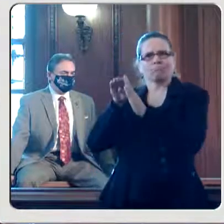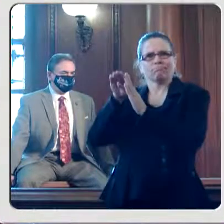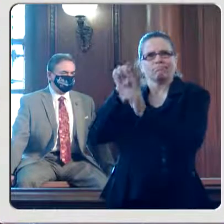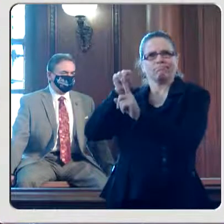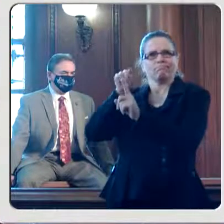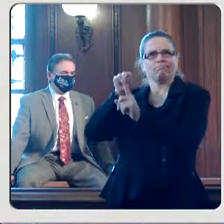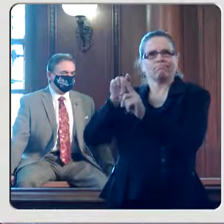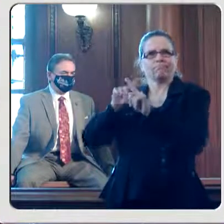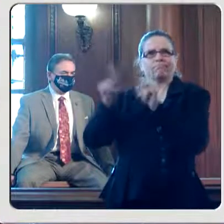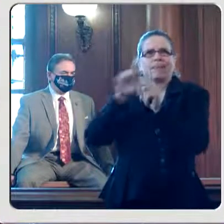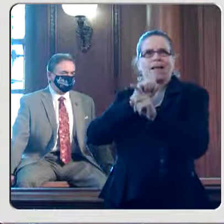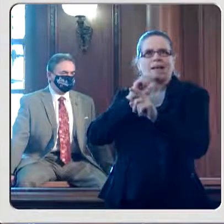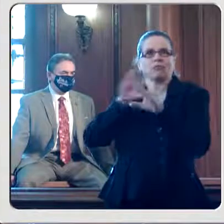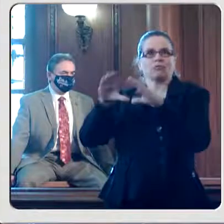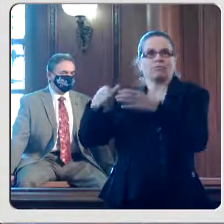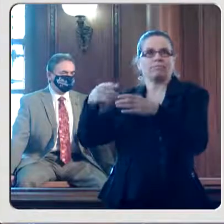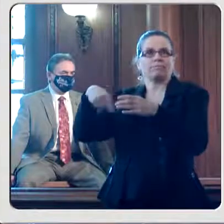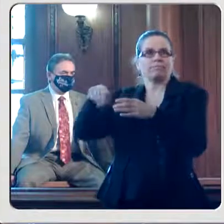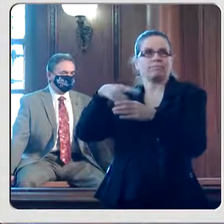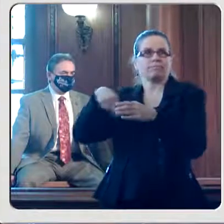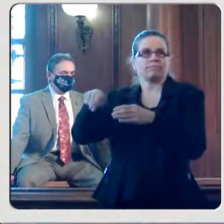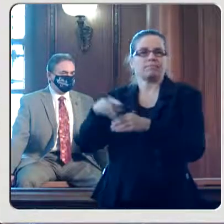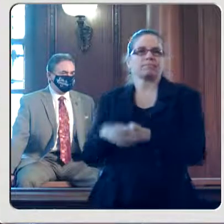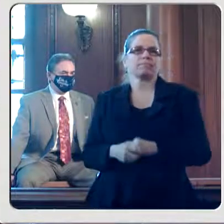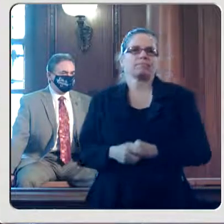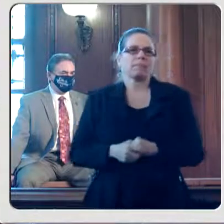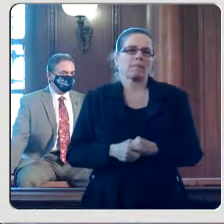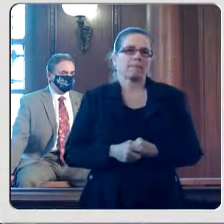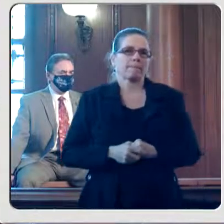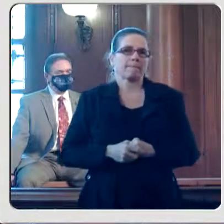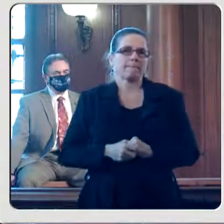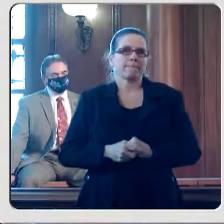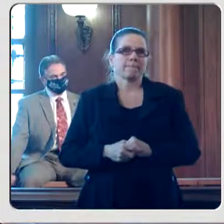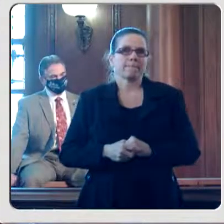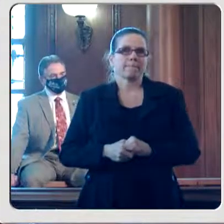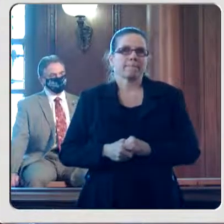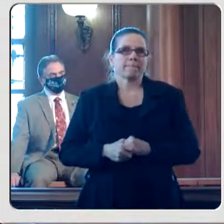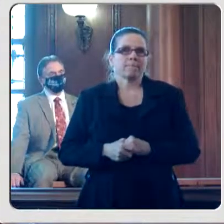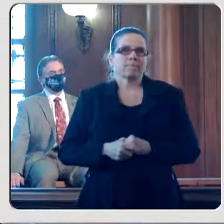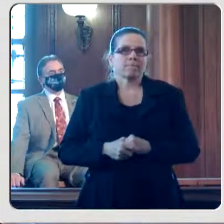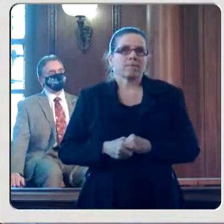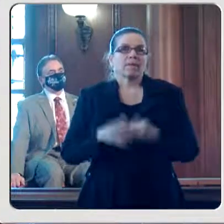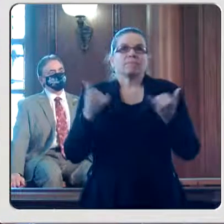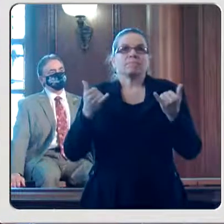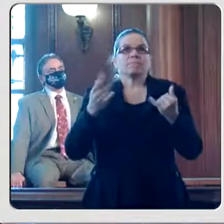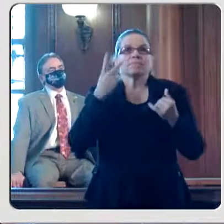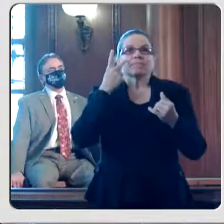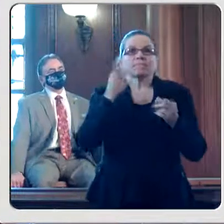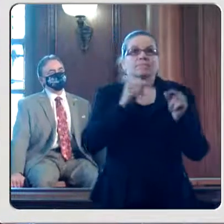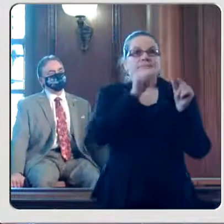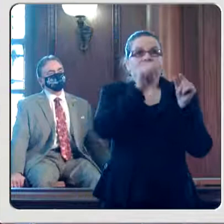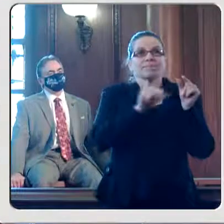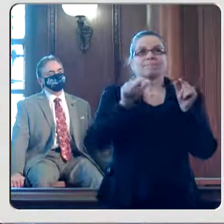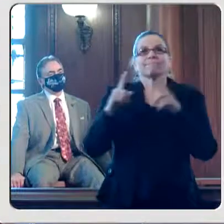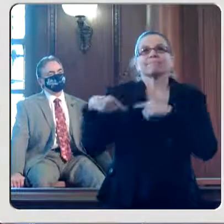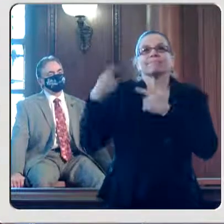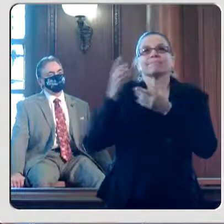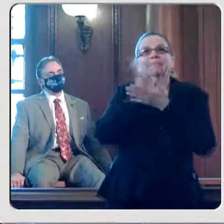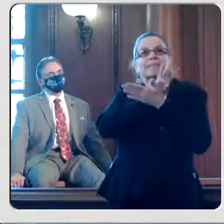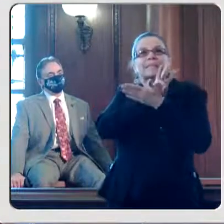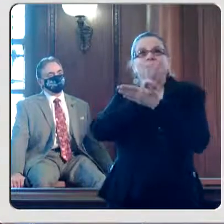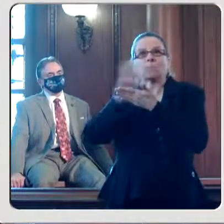going to look at the confirmed COVID-19 cases for the past 6 weeks. And I will start the week with the